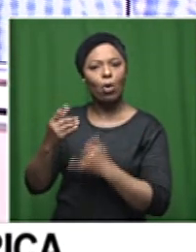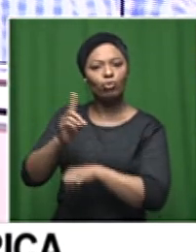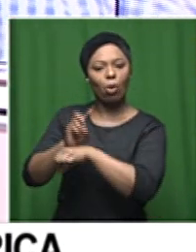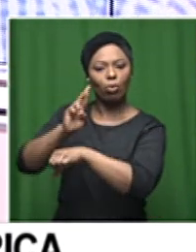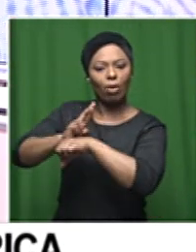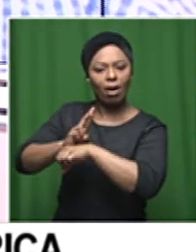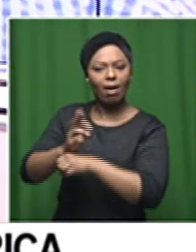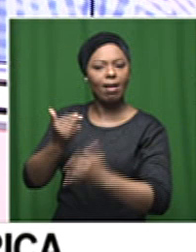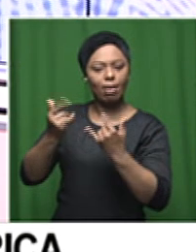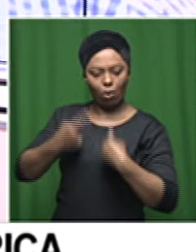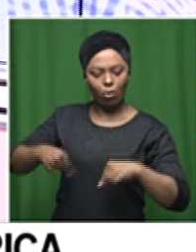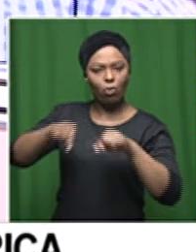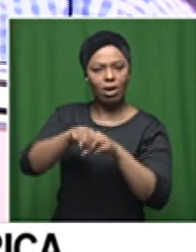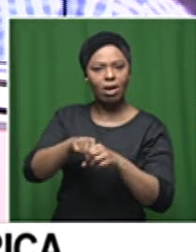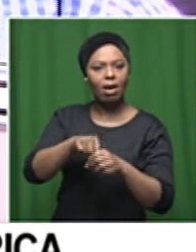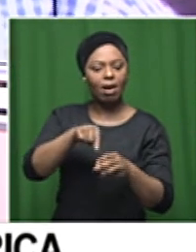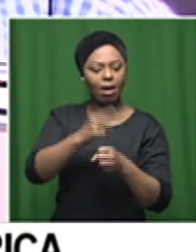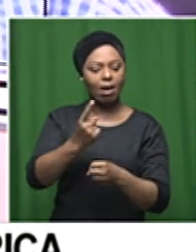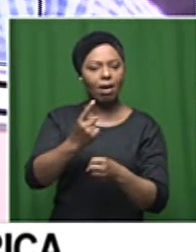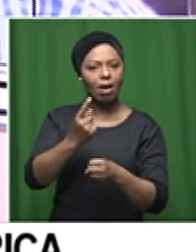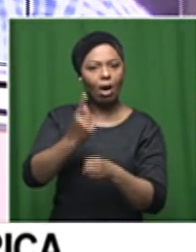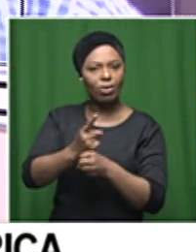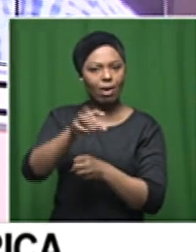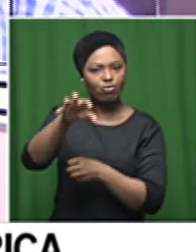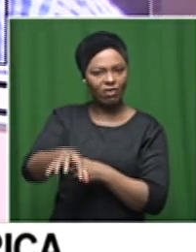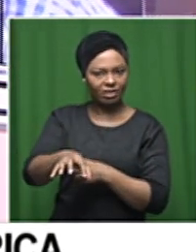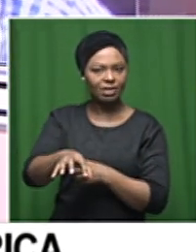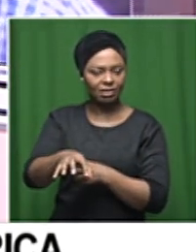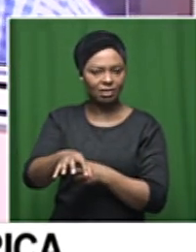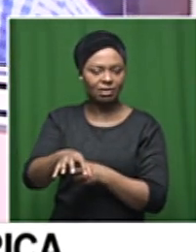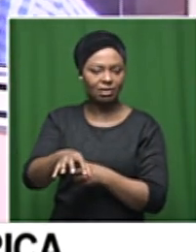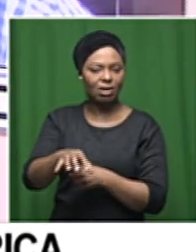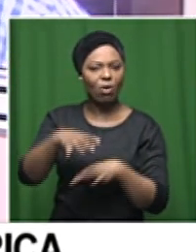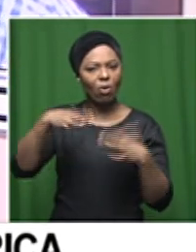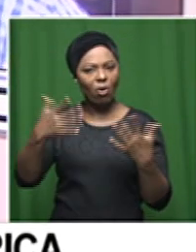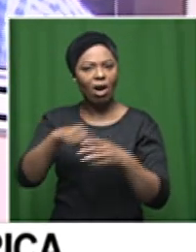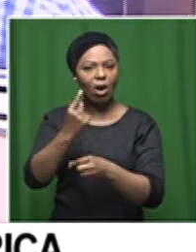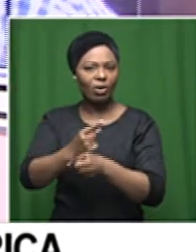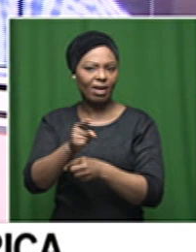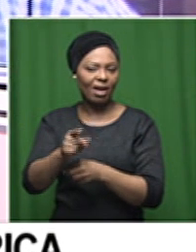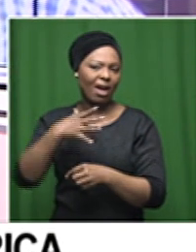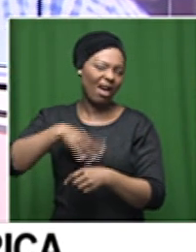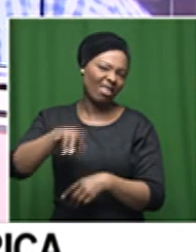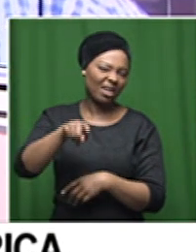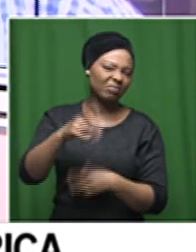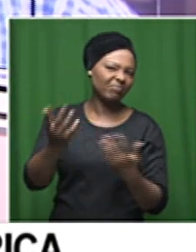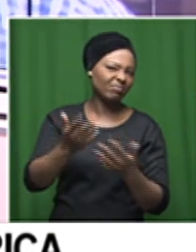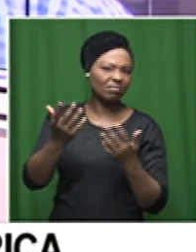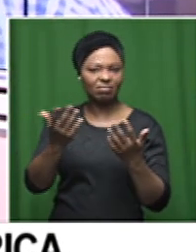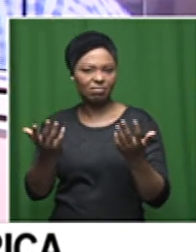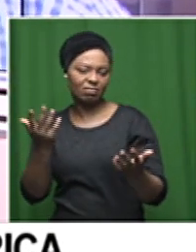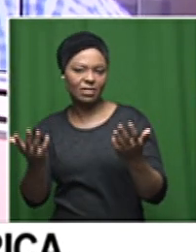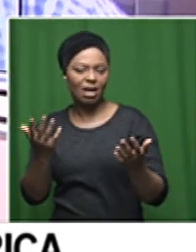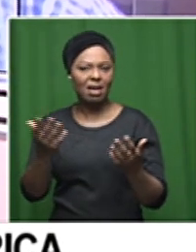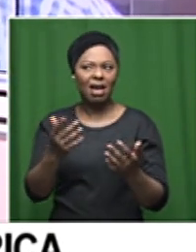Do we, as Gauteng or other more well-equipped provinces, suffer the burden of having to take on patients from